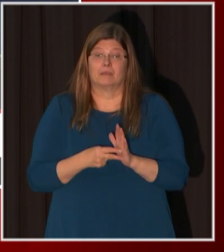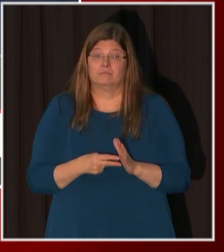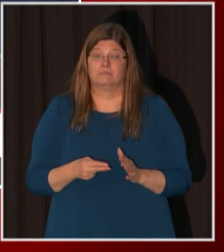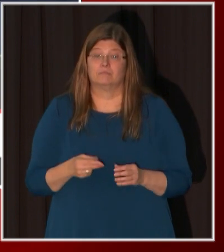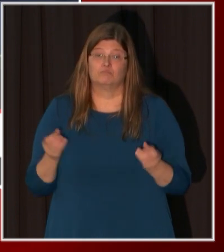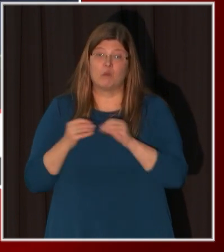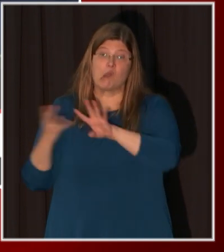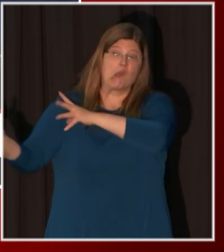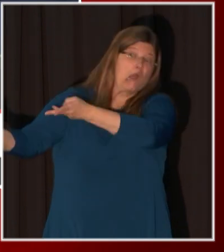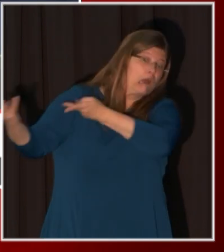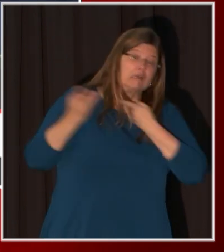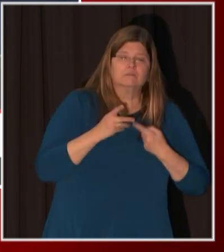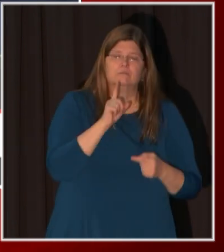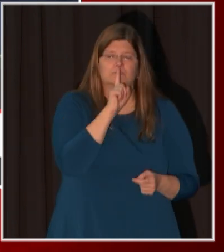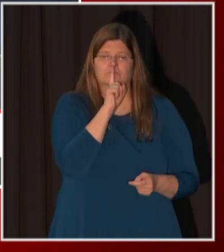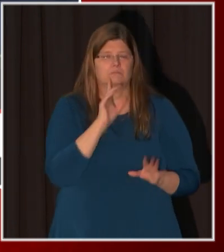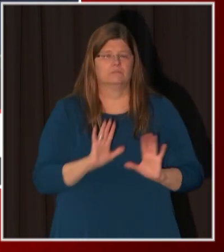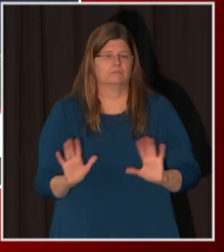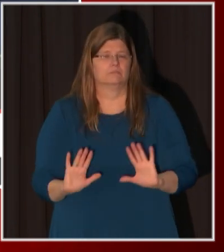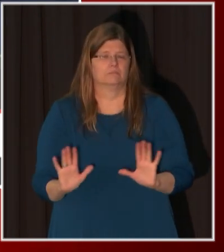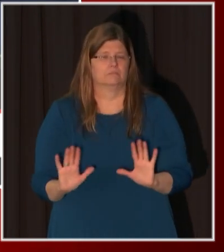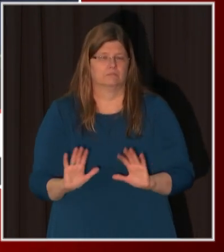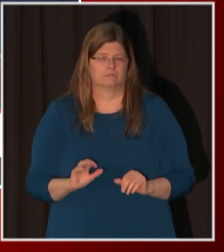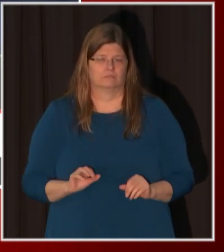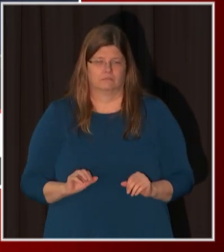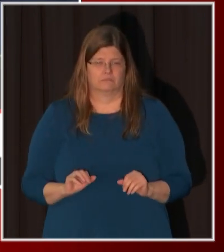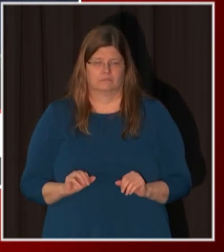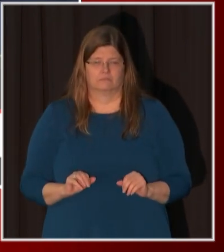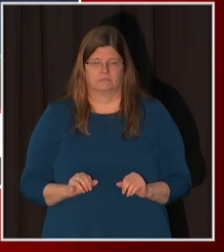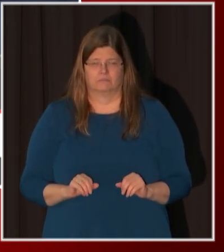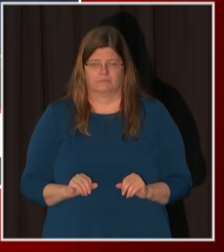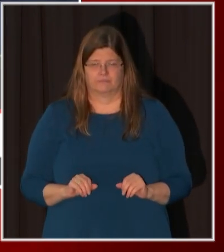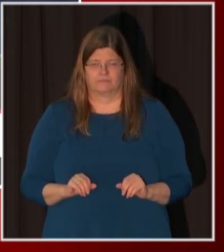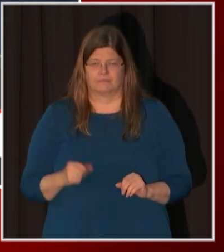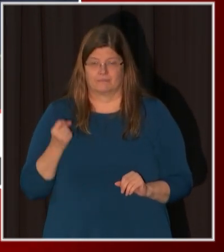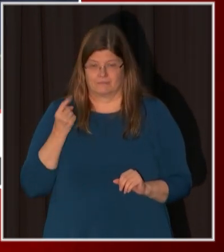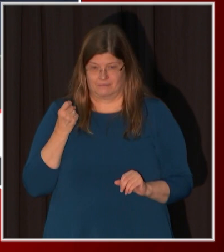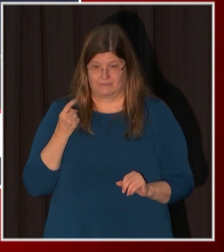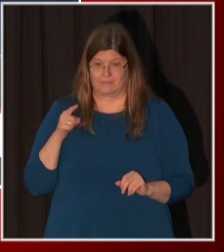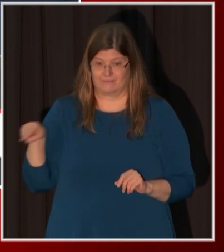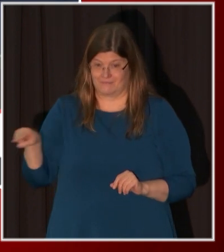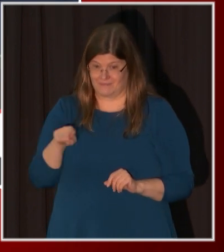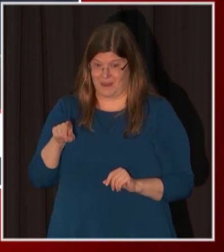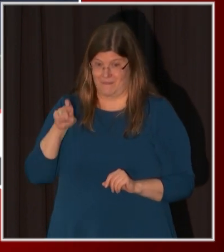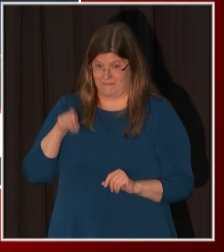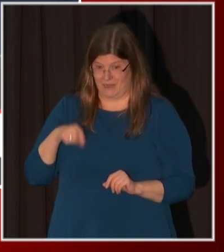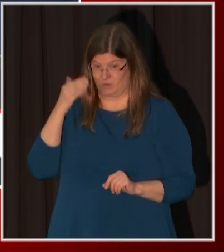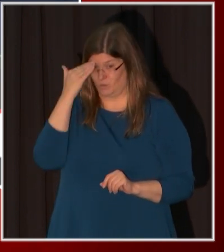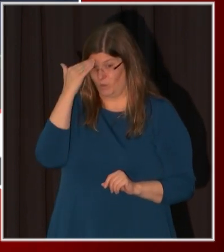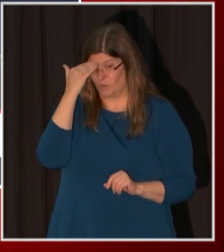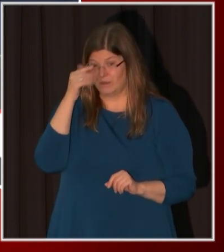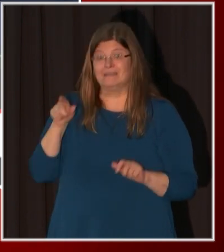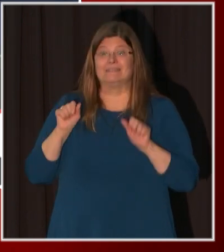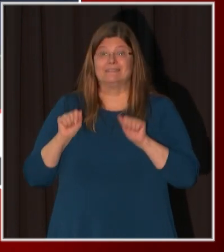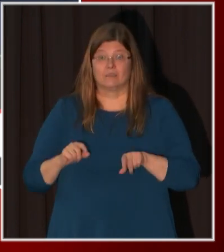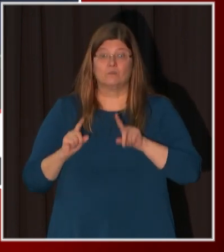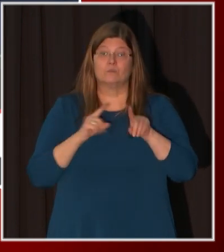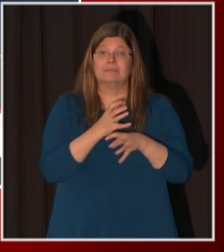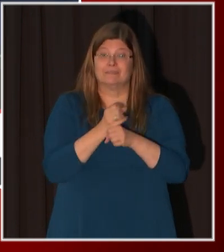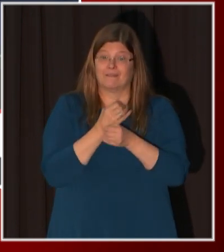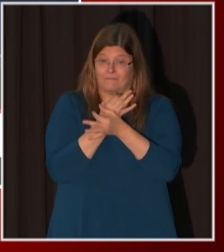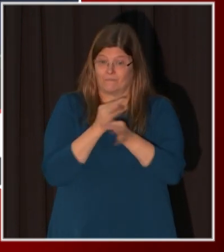by supplies, but we want to make sure that people know that they can go for free testing at